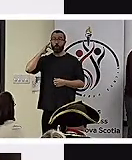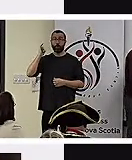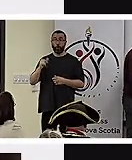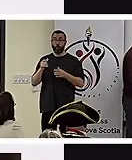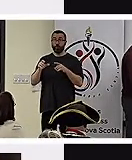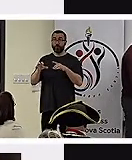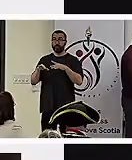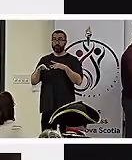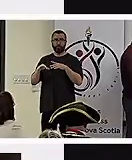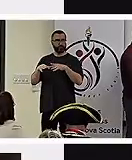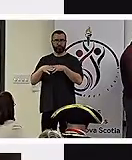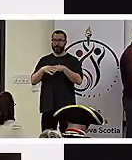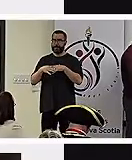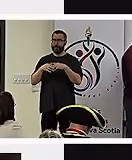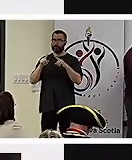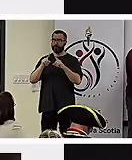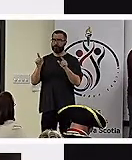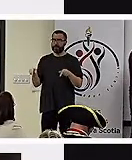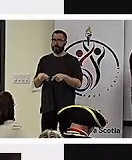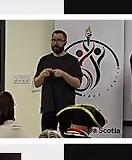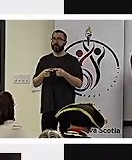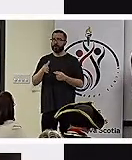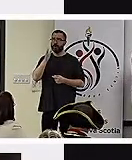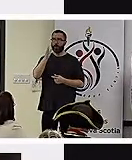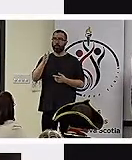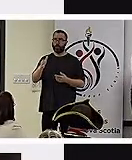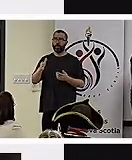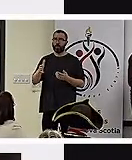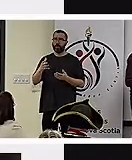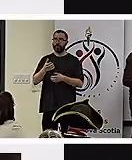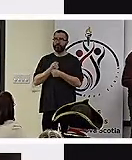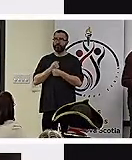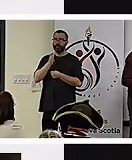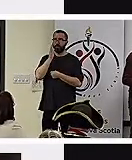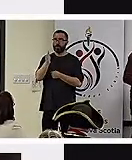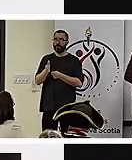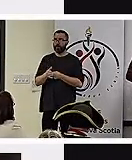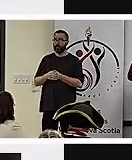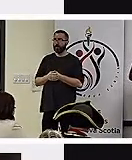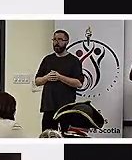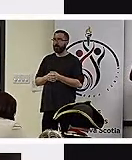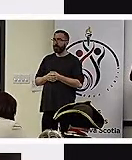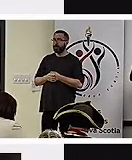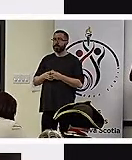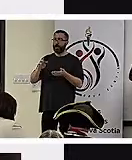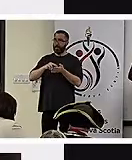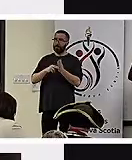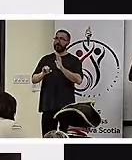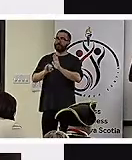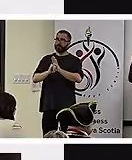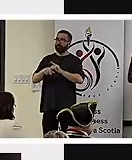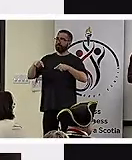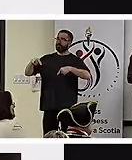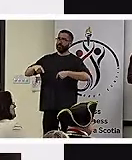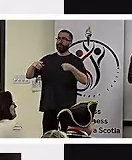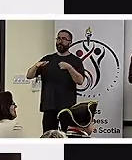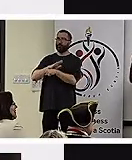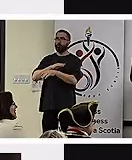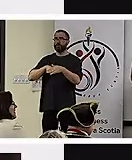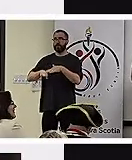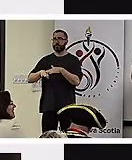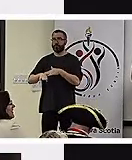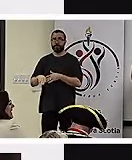means Yes. this place is going to be really accessible. Yes. Yeah? Yeah. Awesome. Great. All right. We're hoping. Yeah,